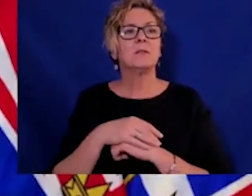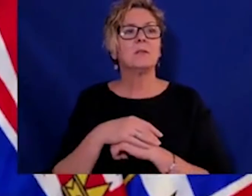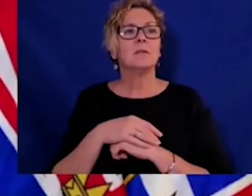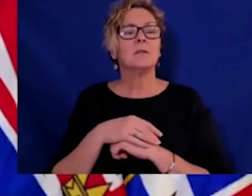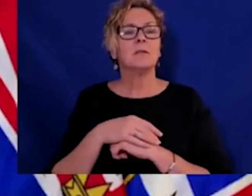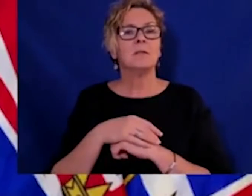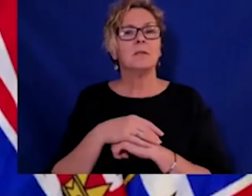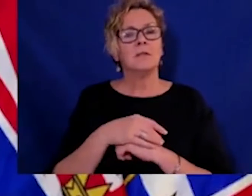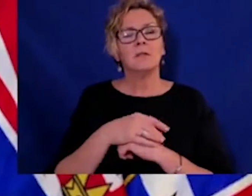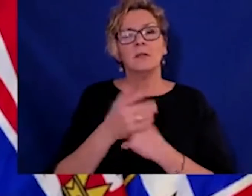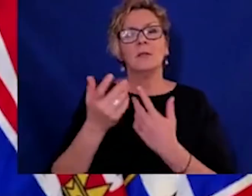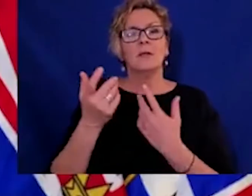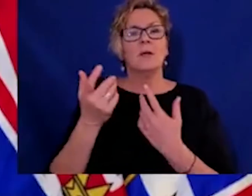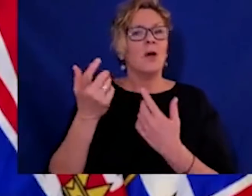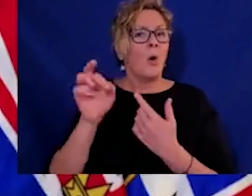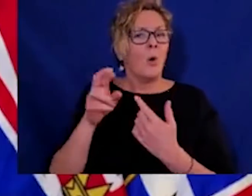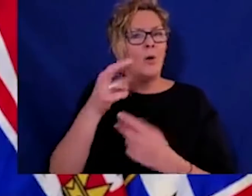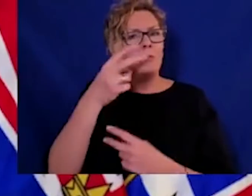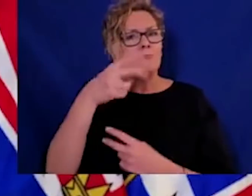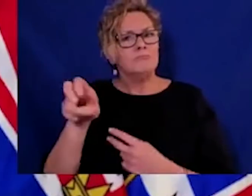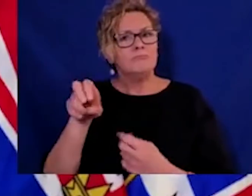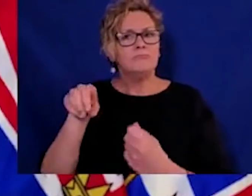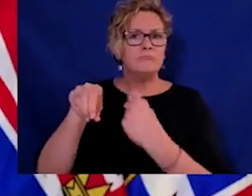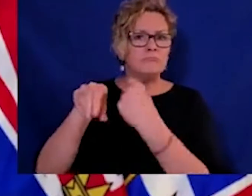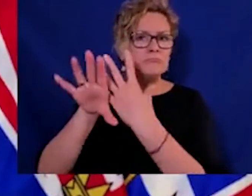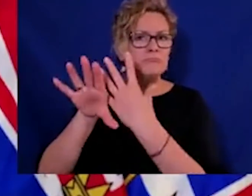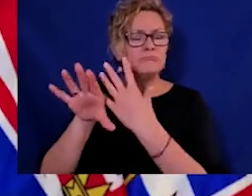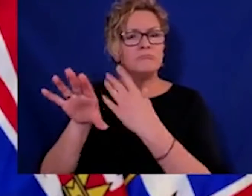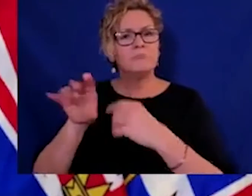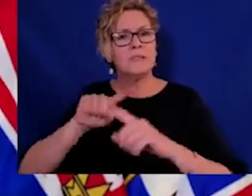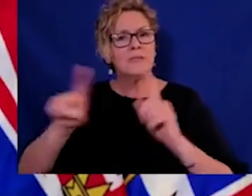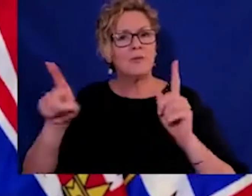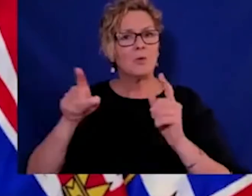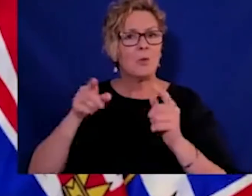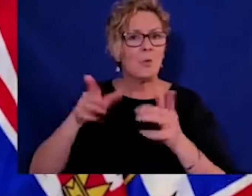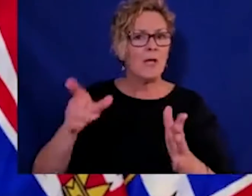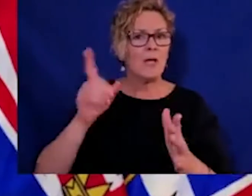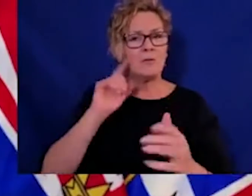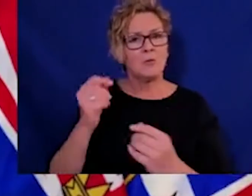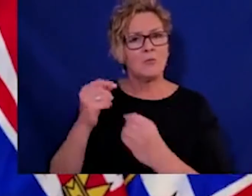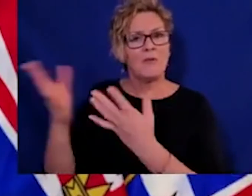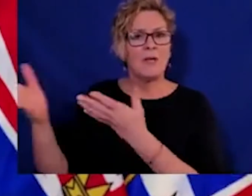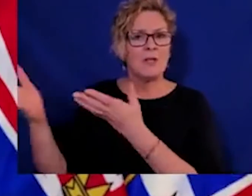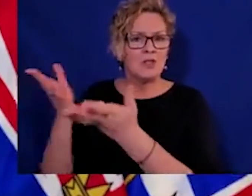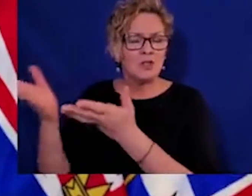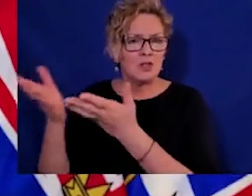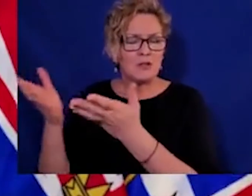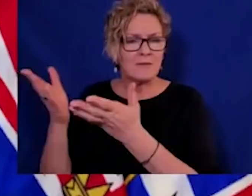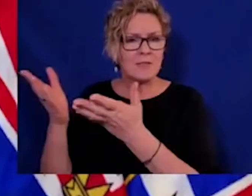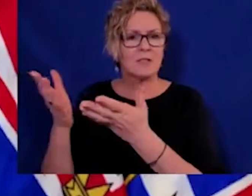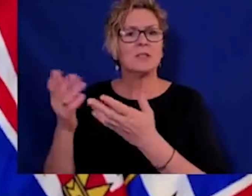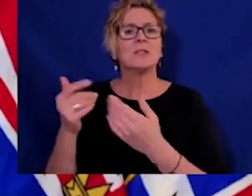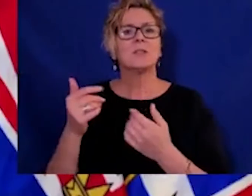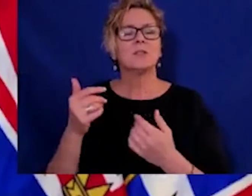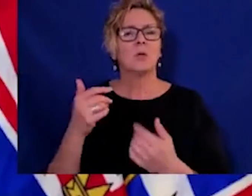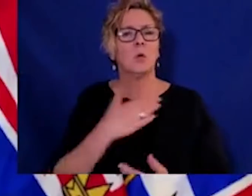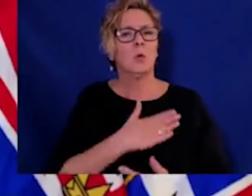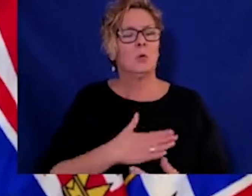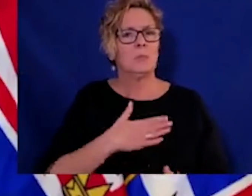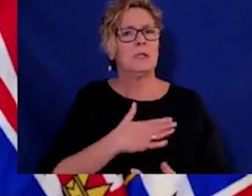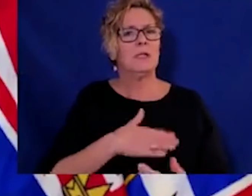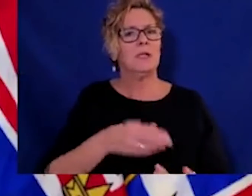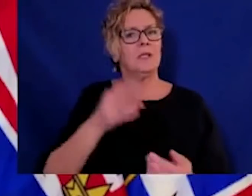well be aware that this is an important measure right now in our community, and look to alternatives to receive